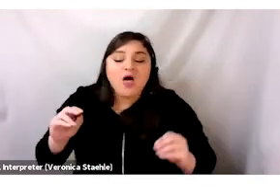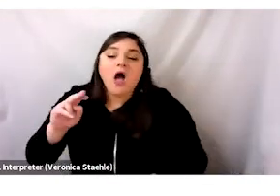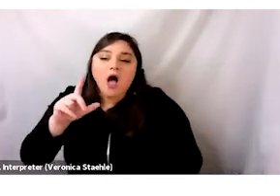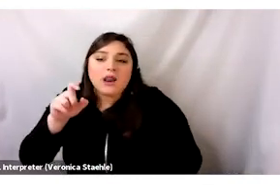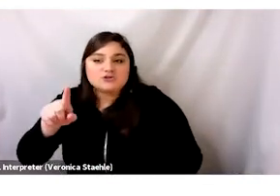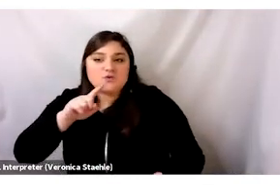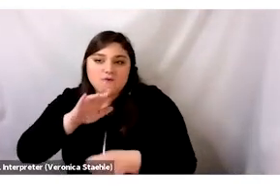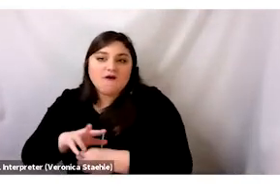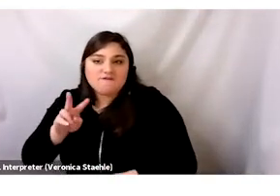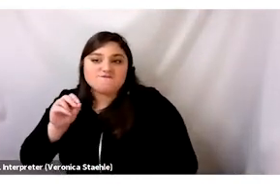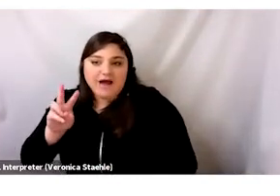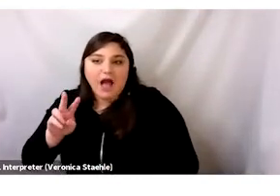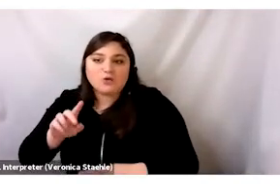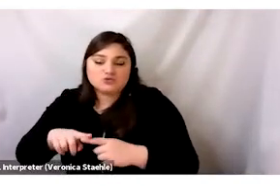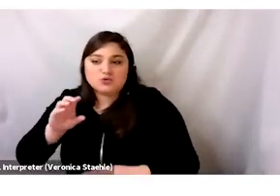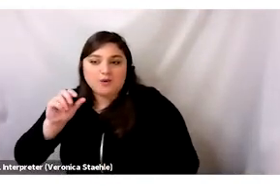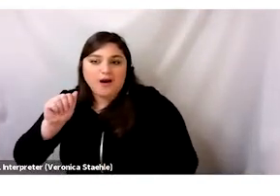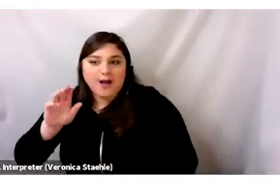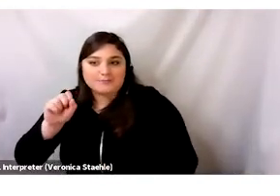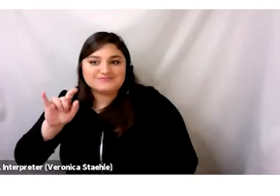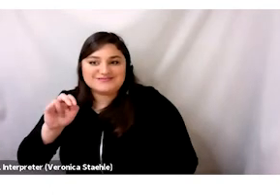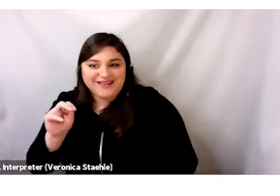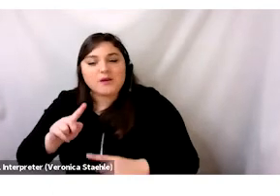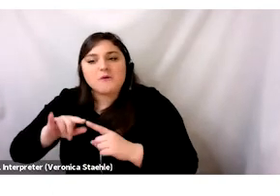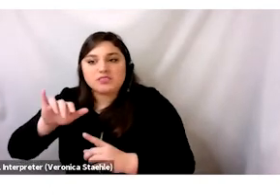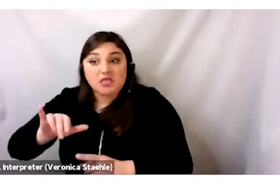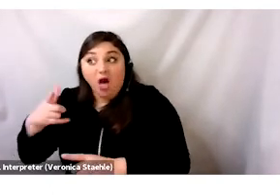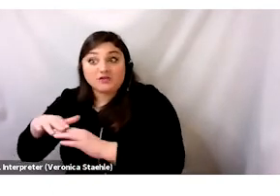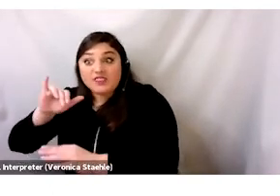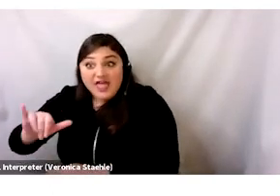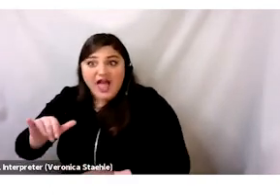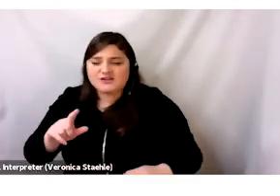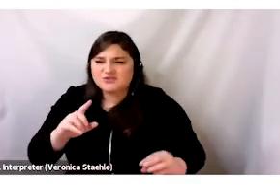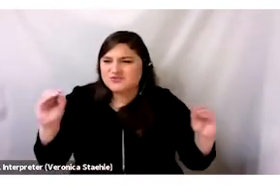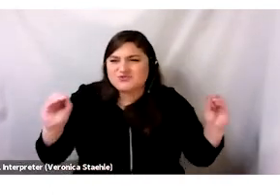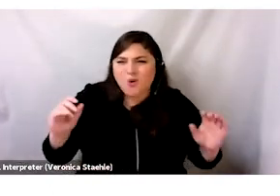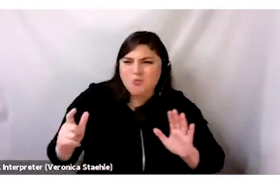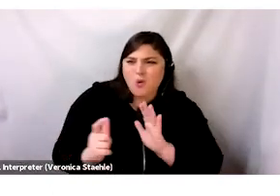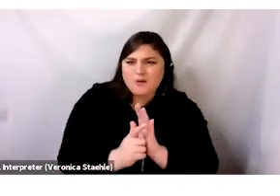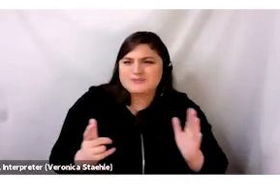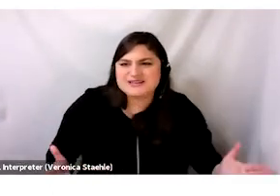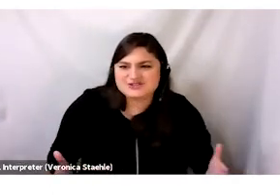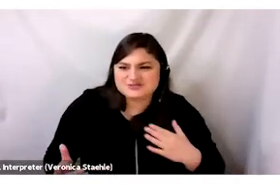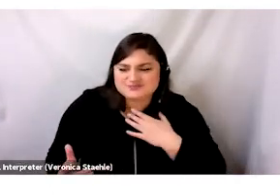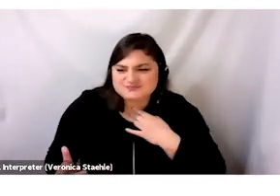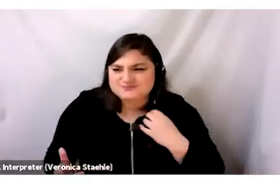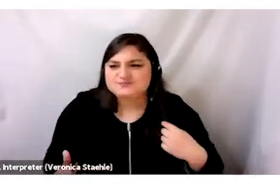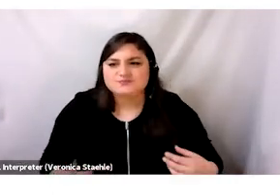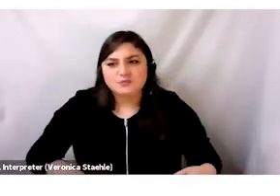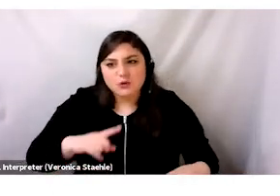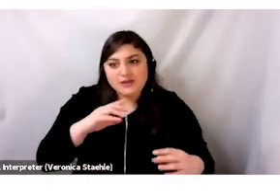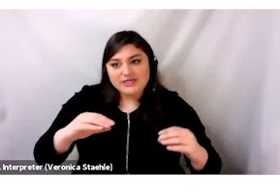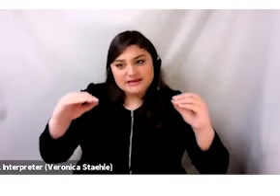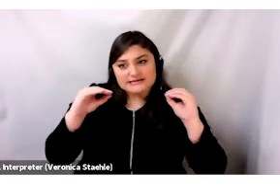of celibacy as a monk or a nun. But for lay Buddhists, um, the teaching really is